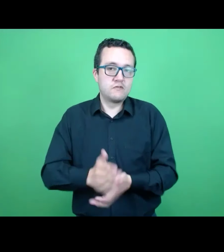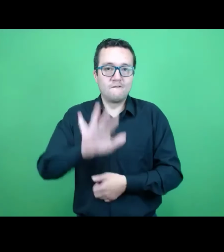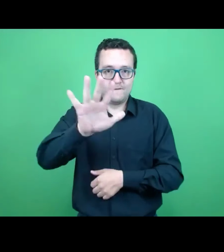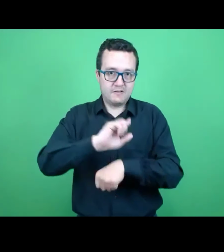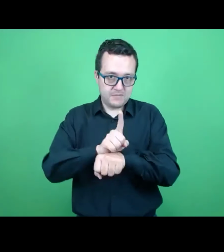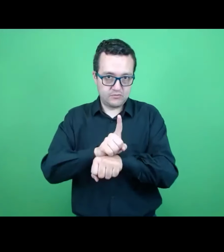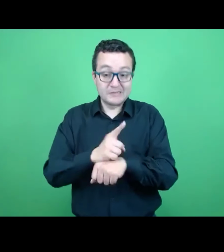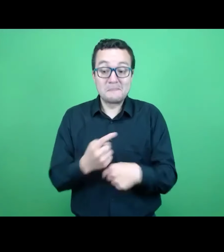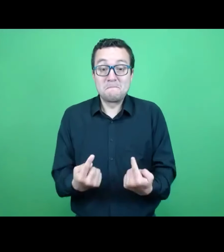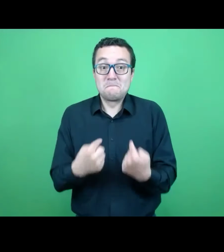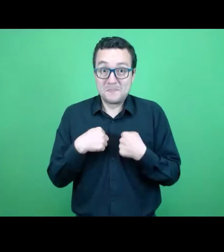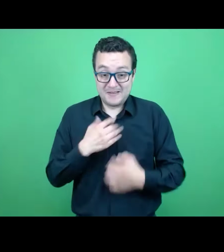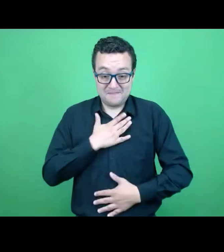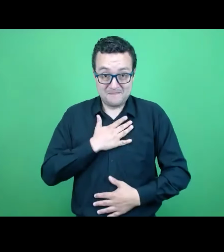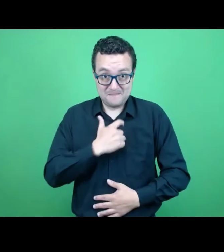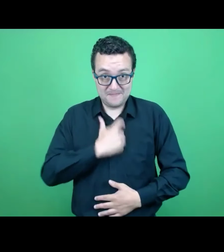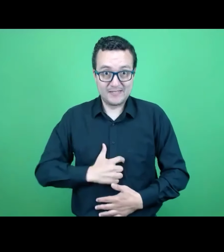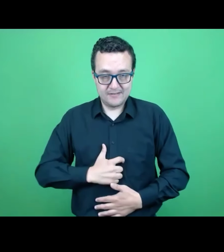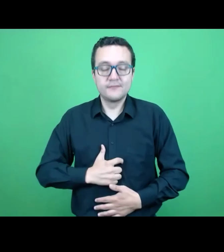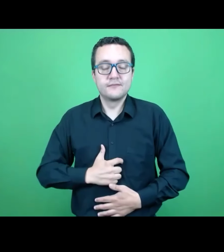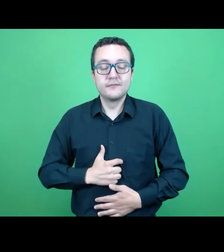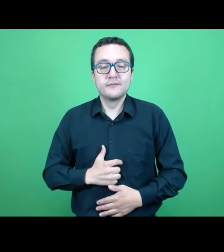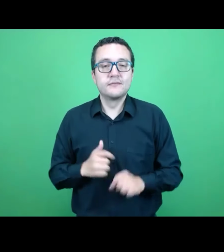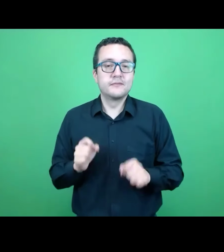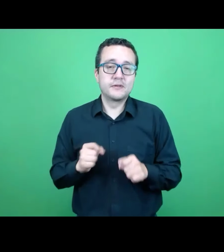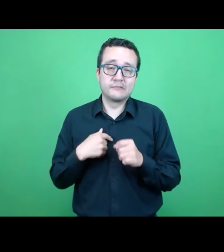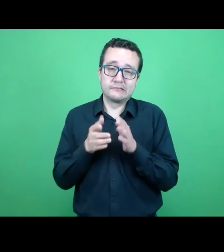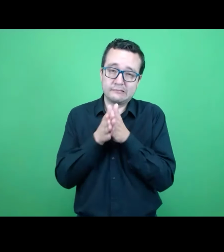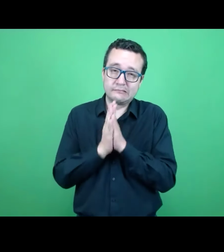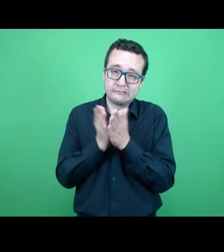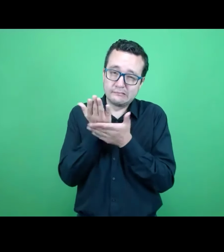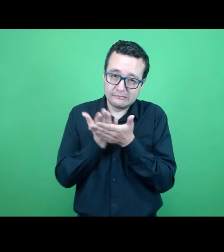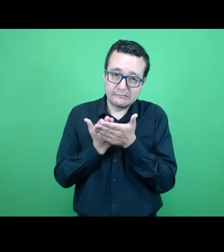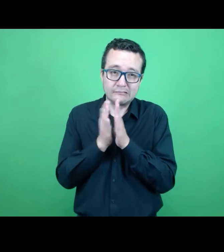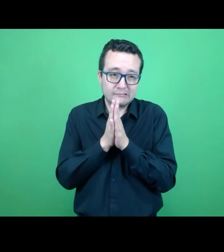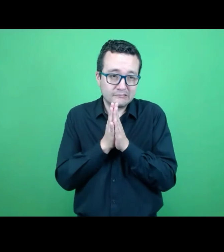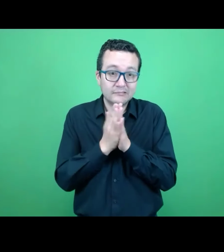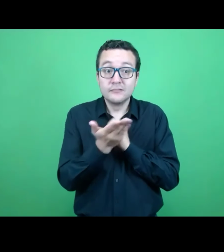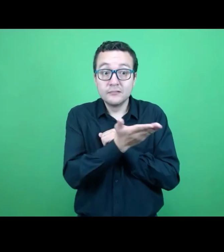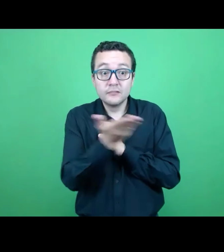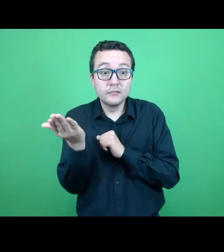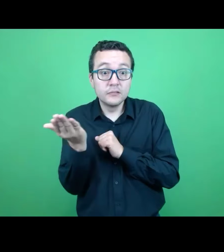If during this break, for those who feel comfortable, if you could please turn